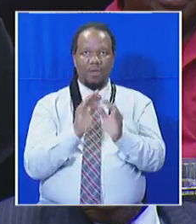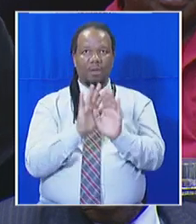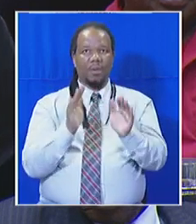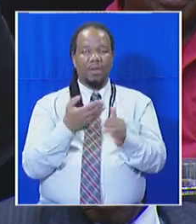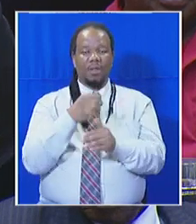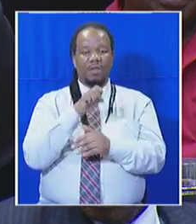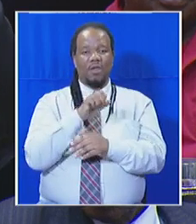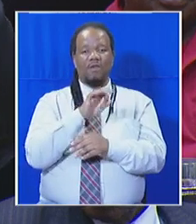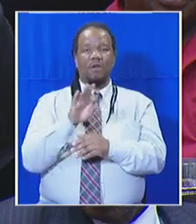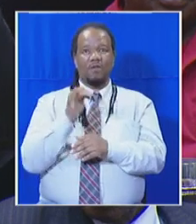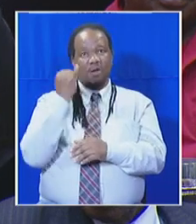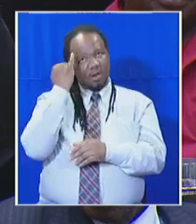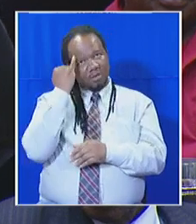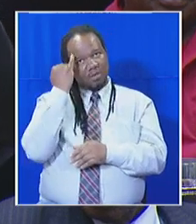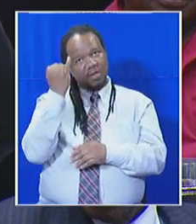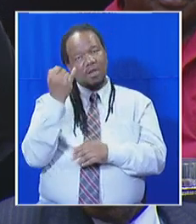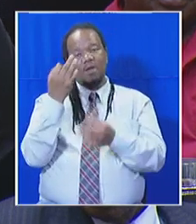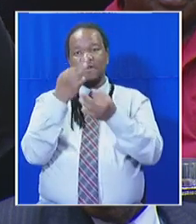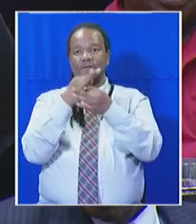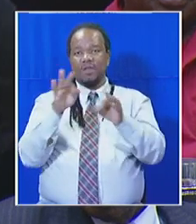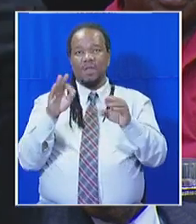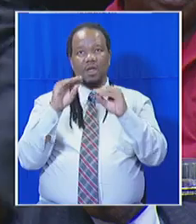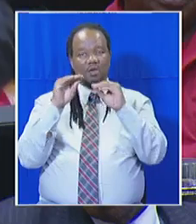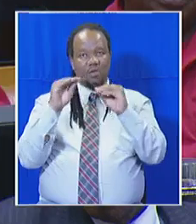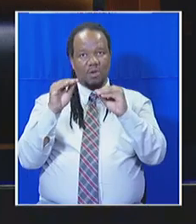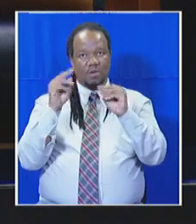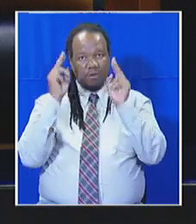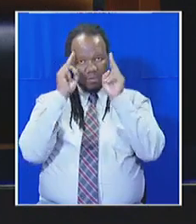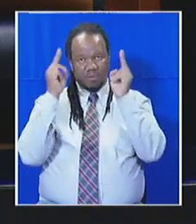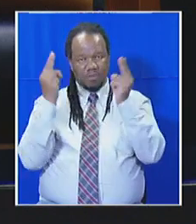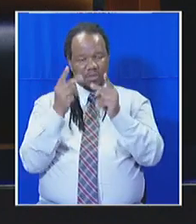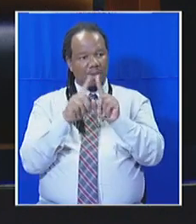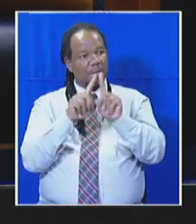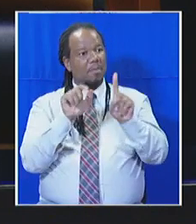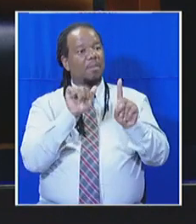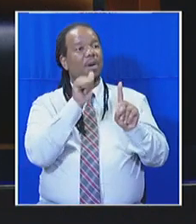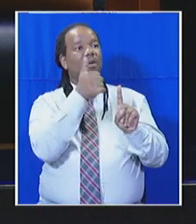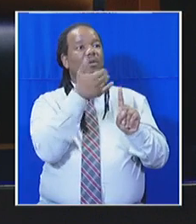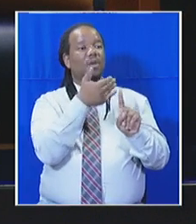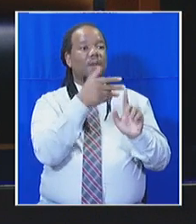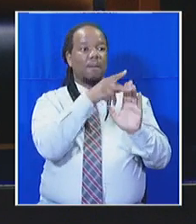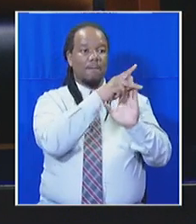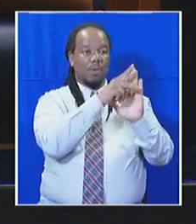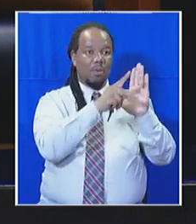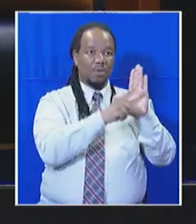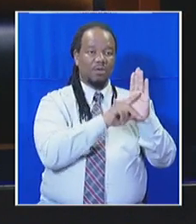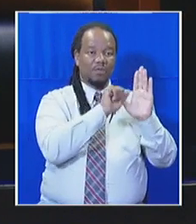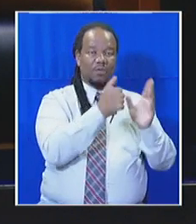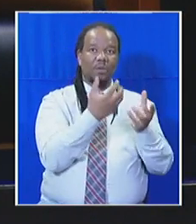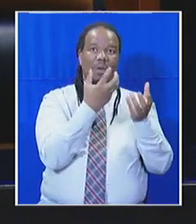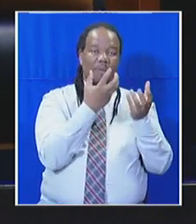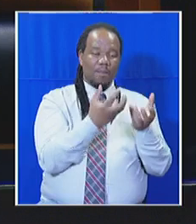EFF. No, you that see, Honorable, it must be free education. this is not a for point all. of order. If This your policy is free education for the poor, you must see just what you are answer doing. like